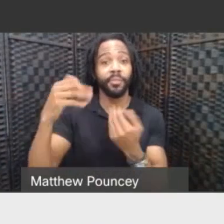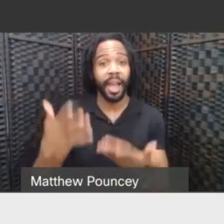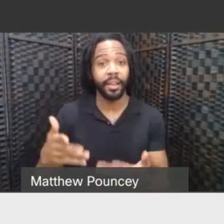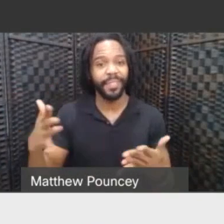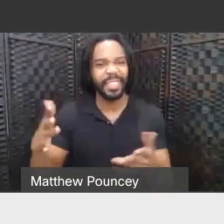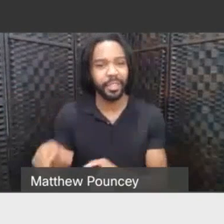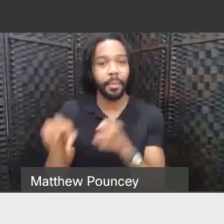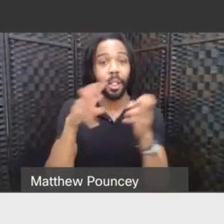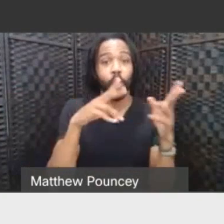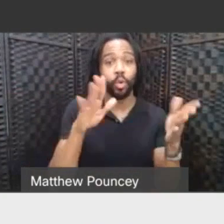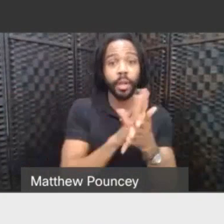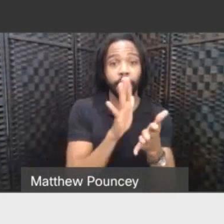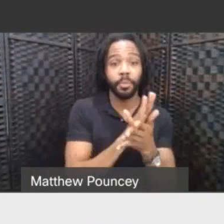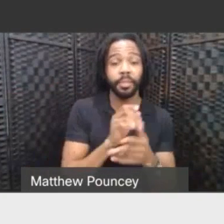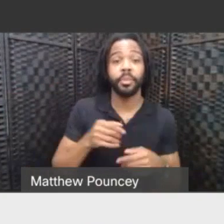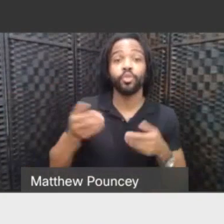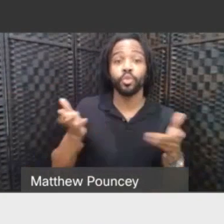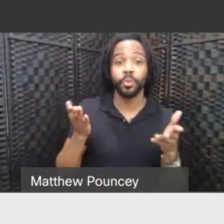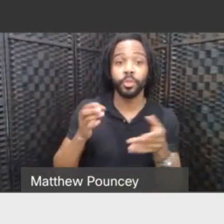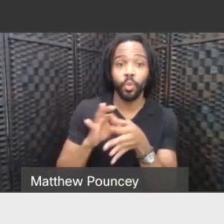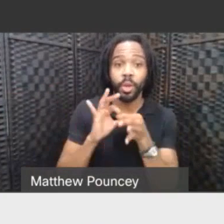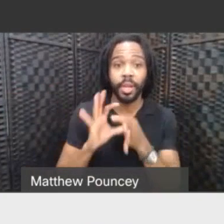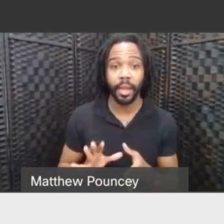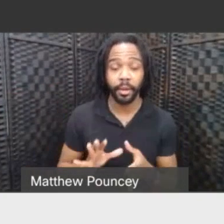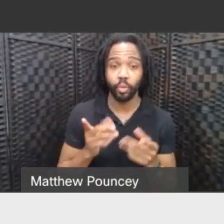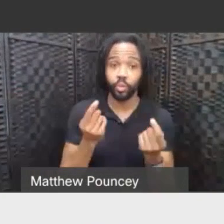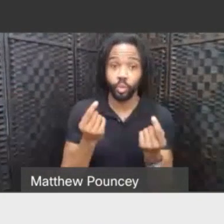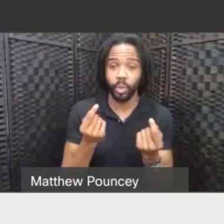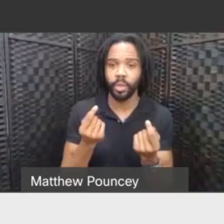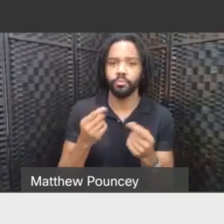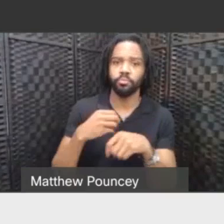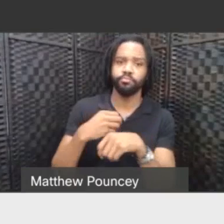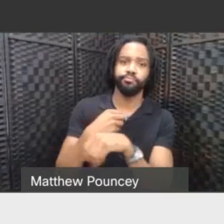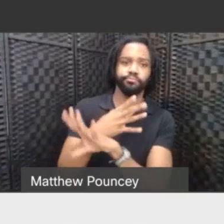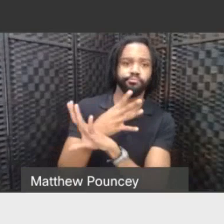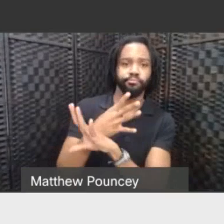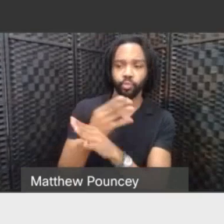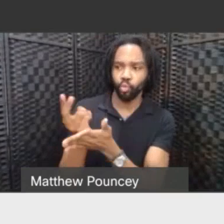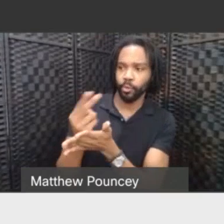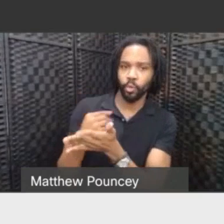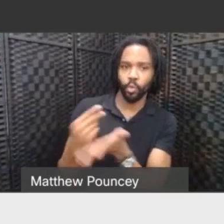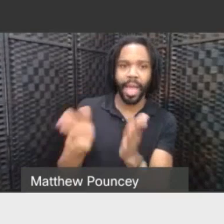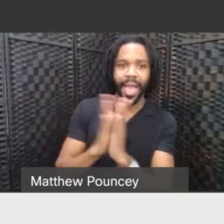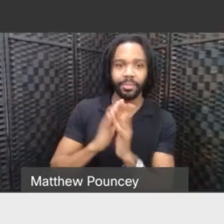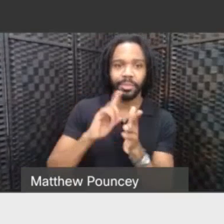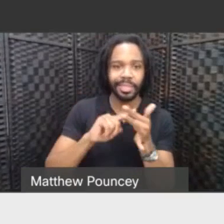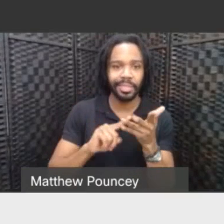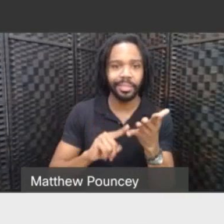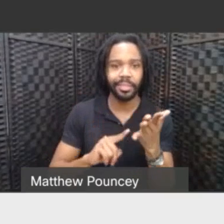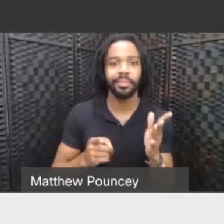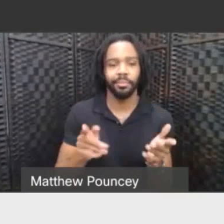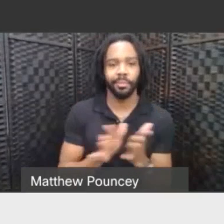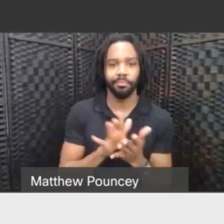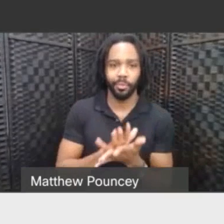documents. Service coordinator in doing a virtual review is requesting the documents, and at that